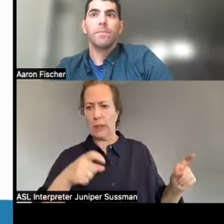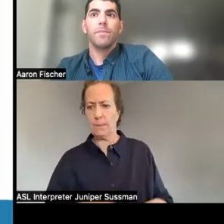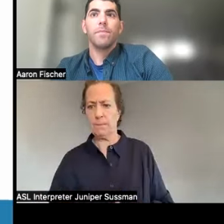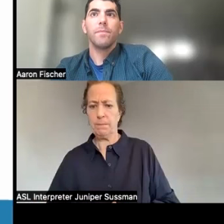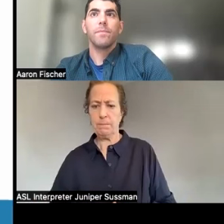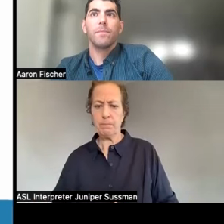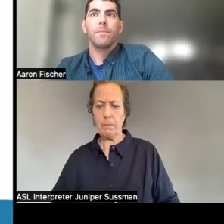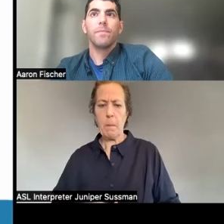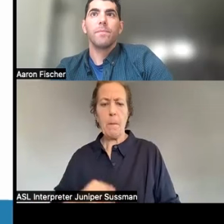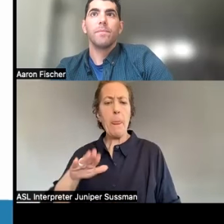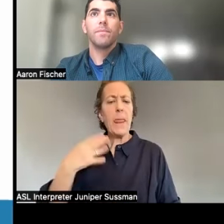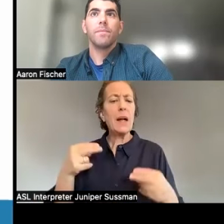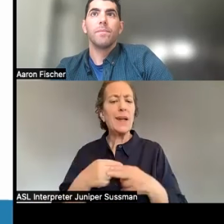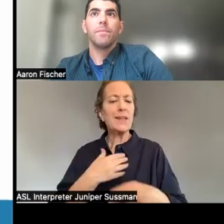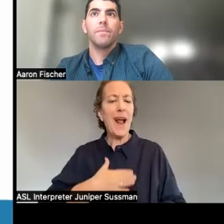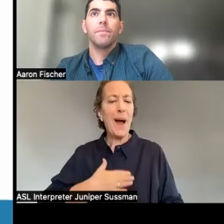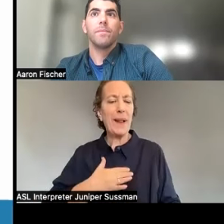slide, please.